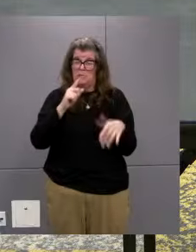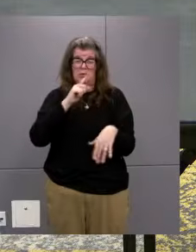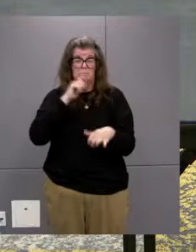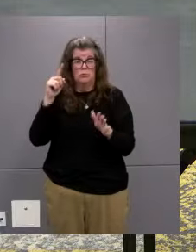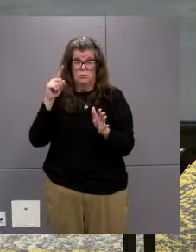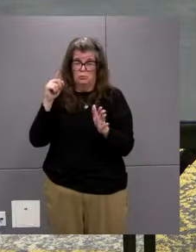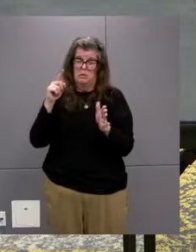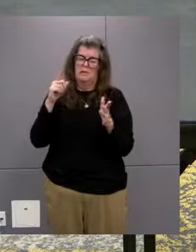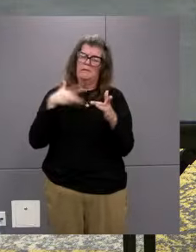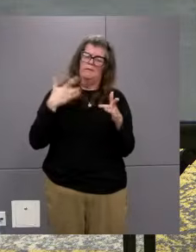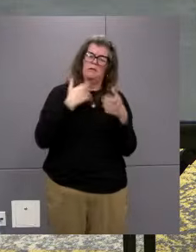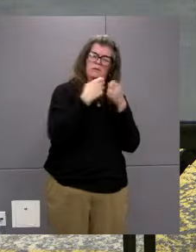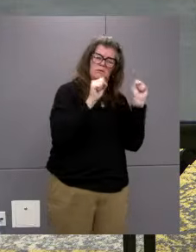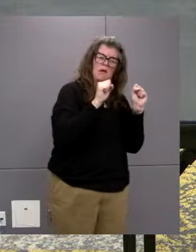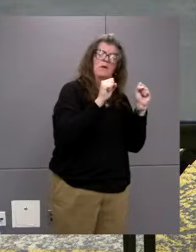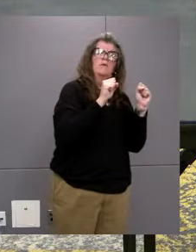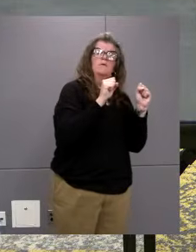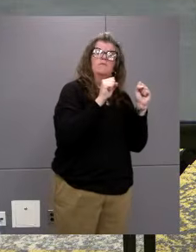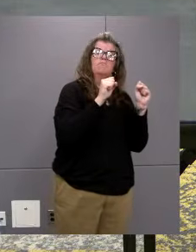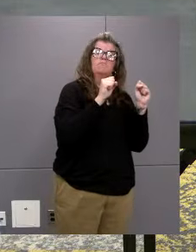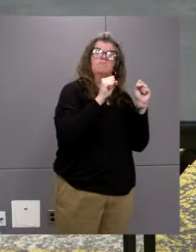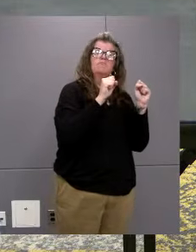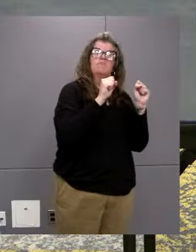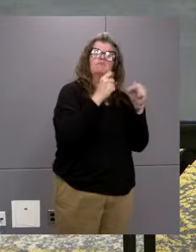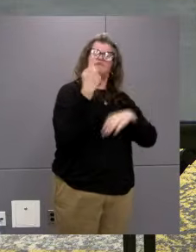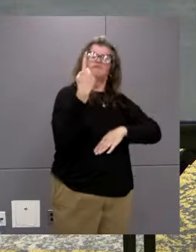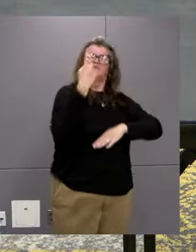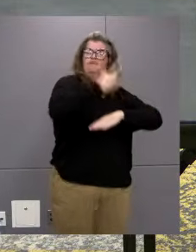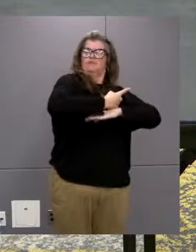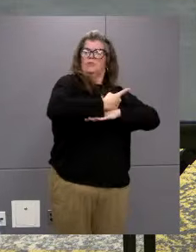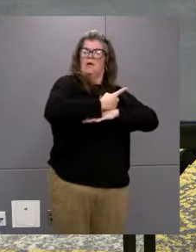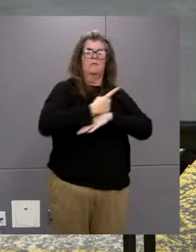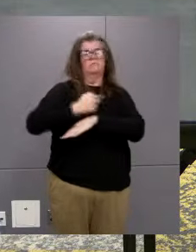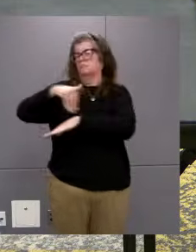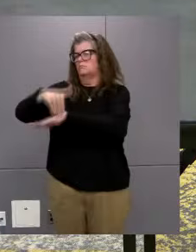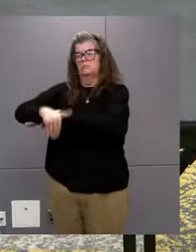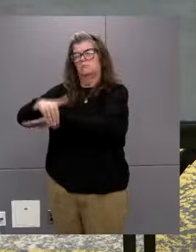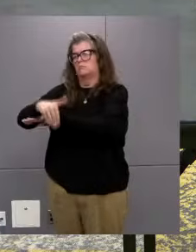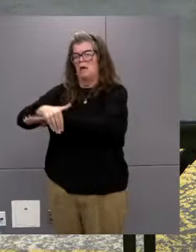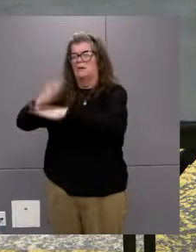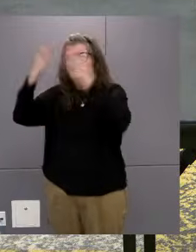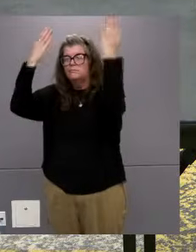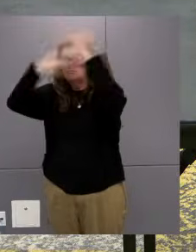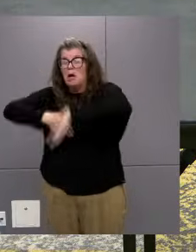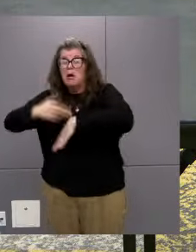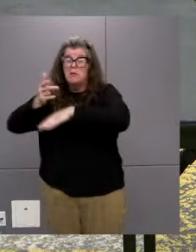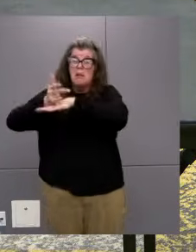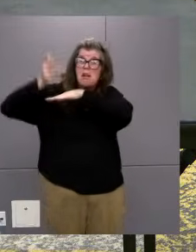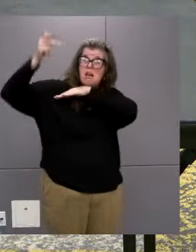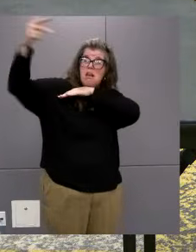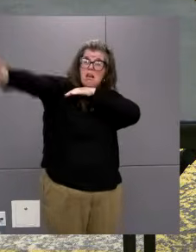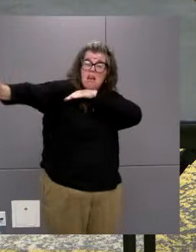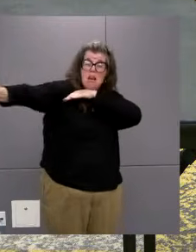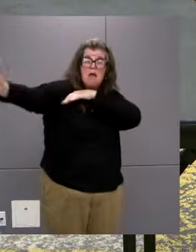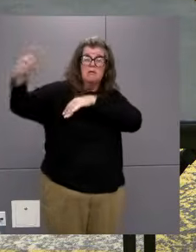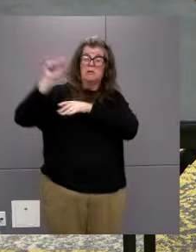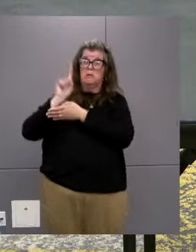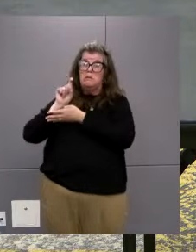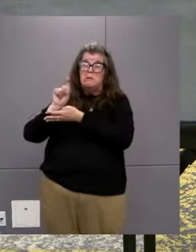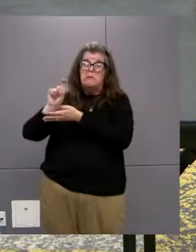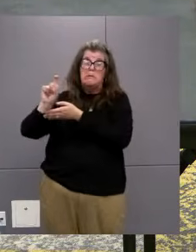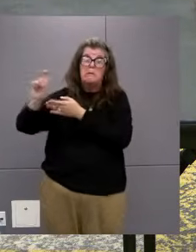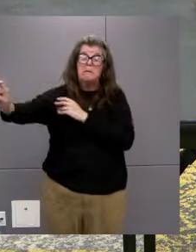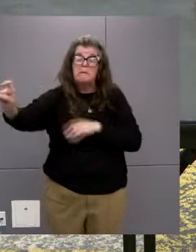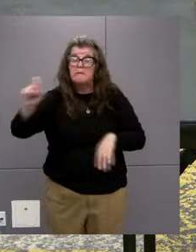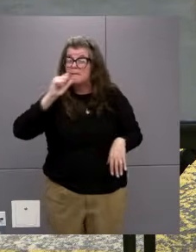the evening. Lighting did seem to be an issue, as well as parking if students are having to park pretty far out and walk, especially our female residents,